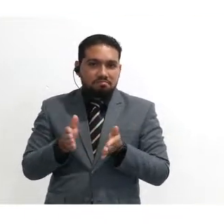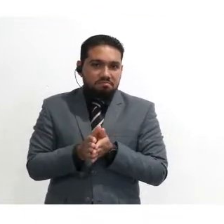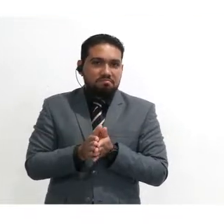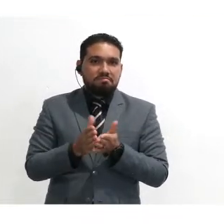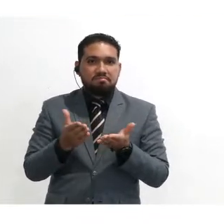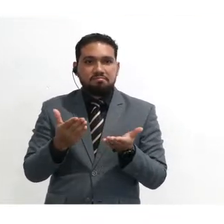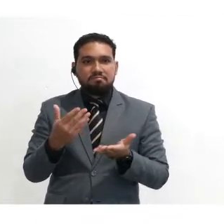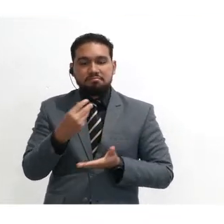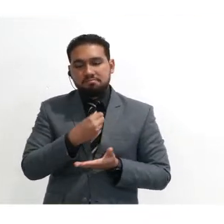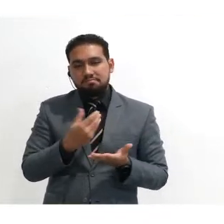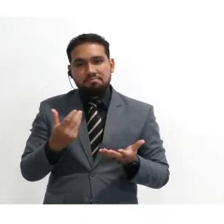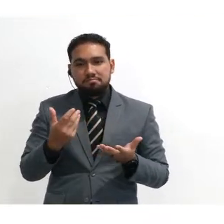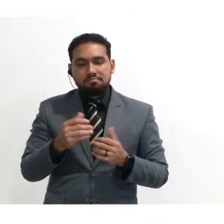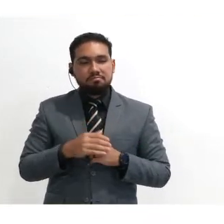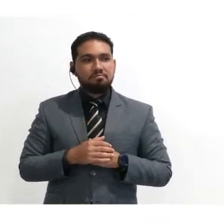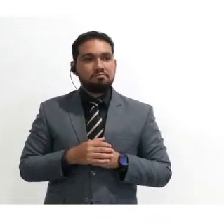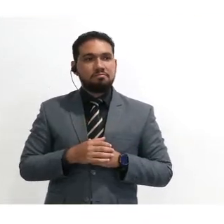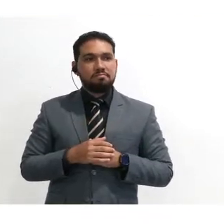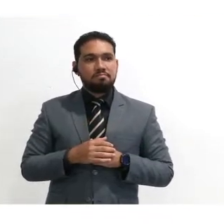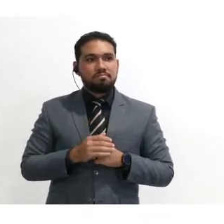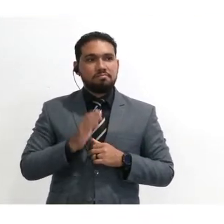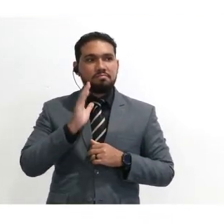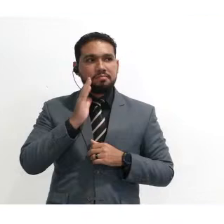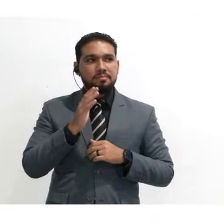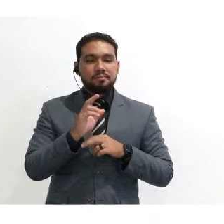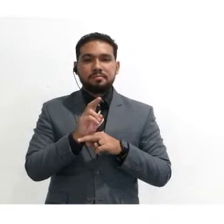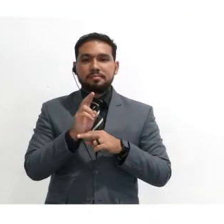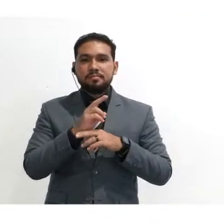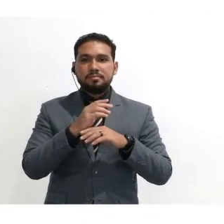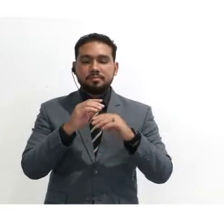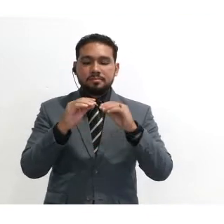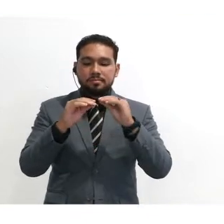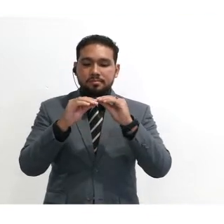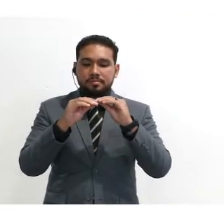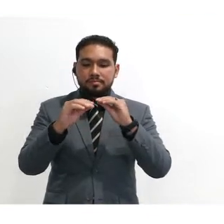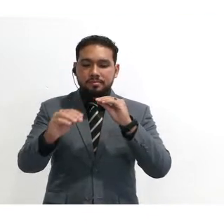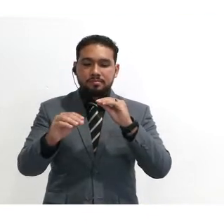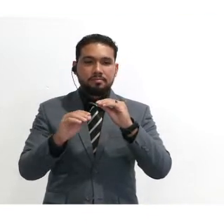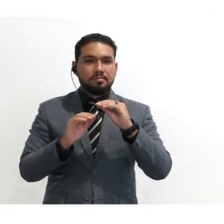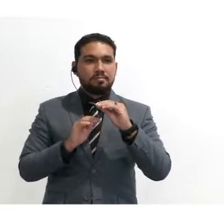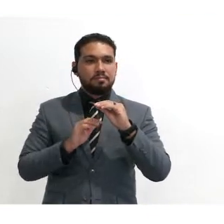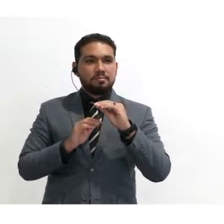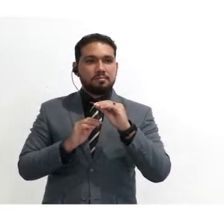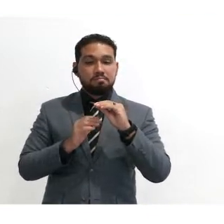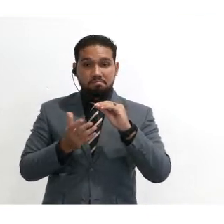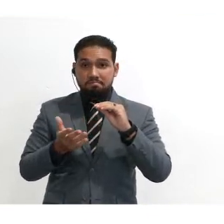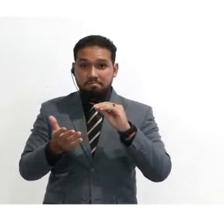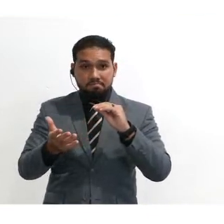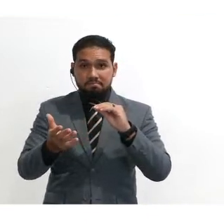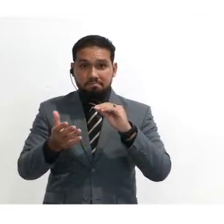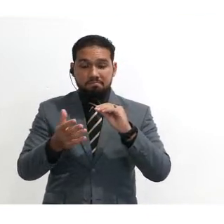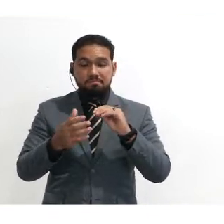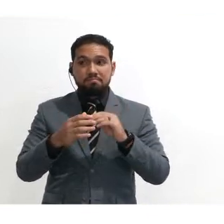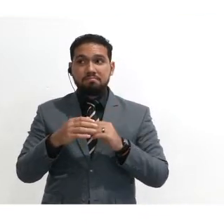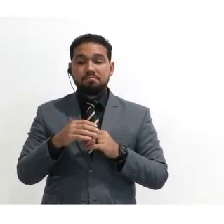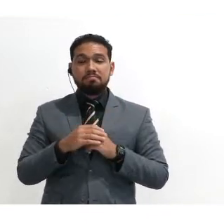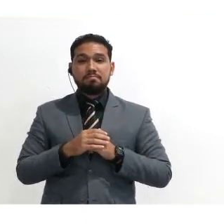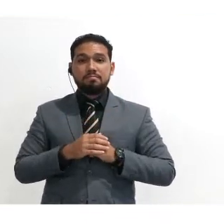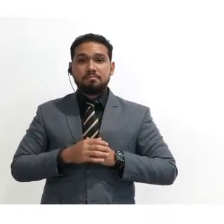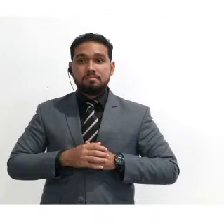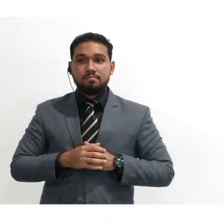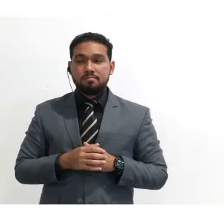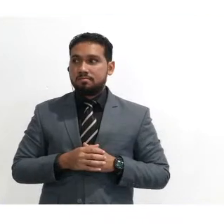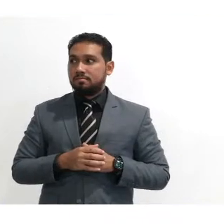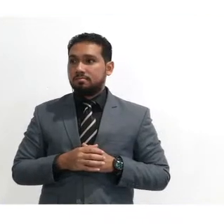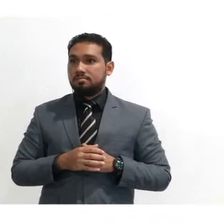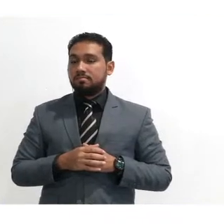We can include more IC area, more total IC area than you can include in one